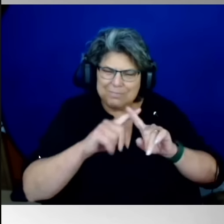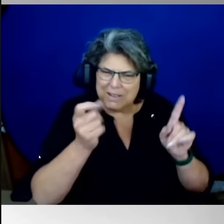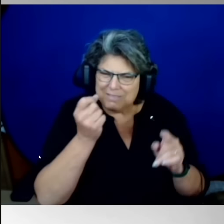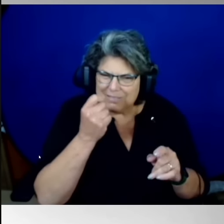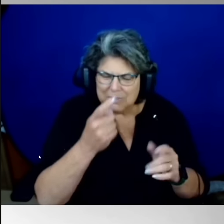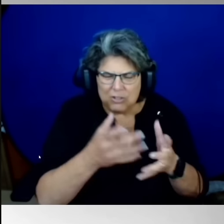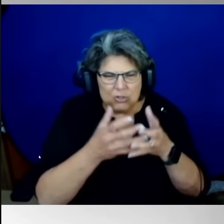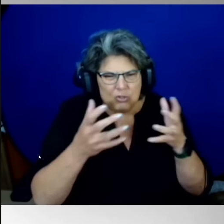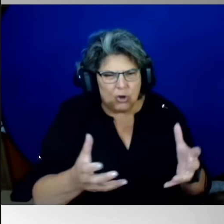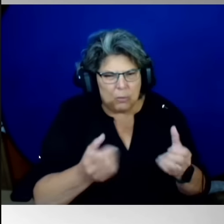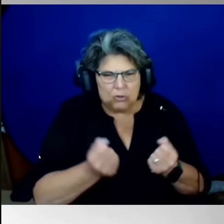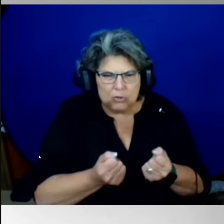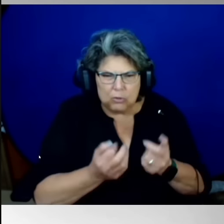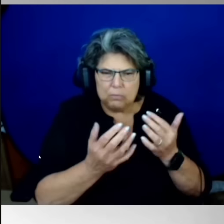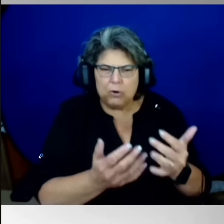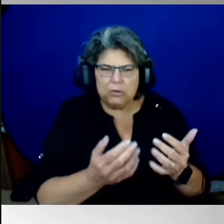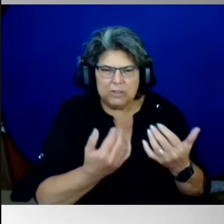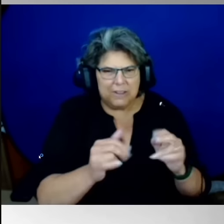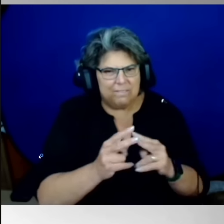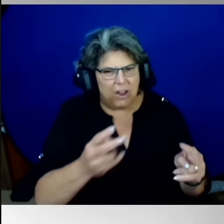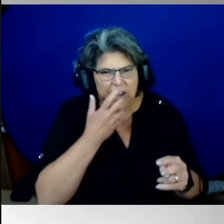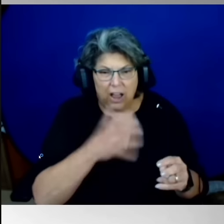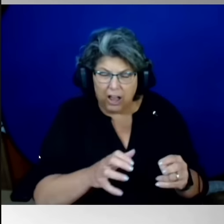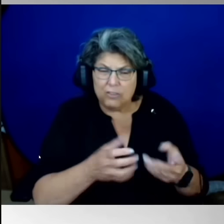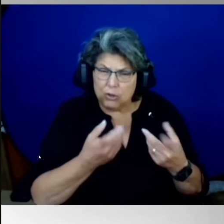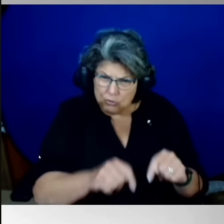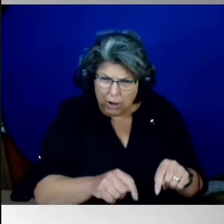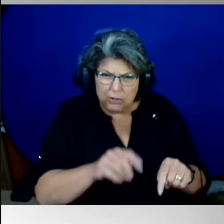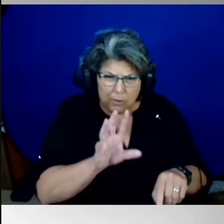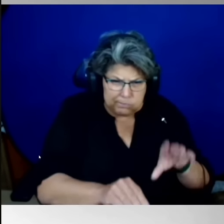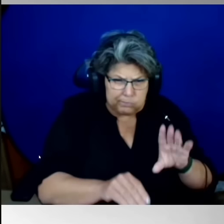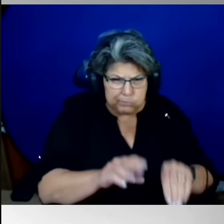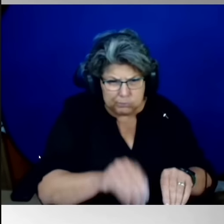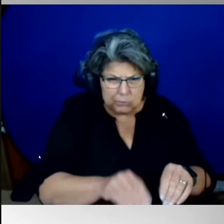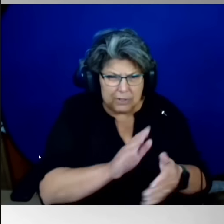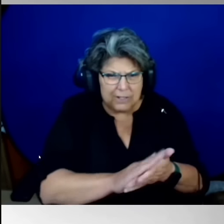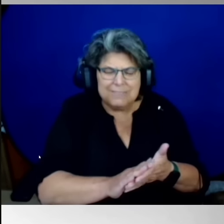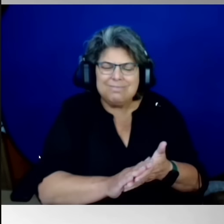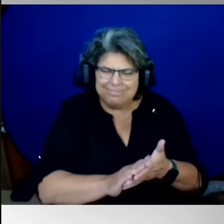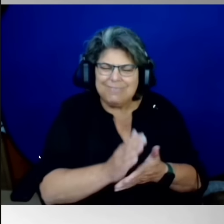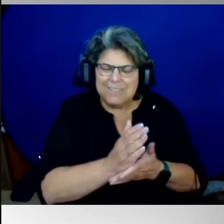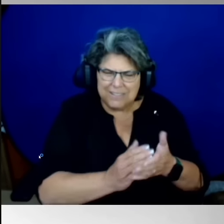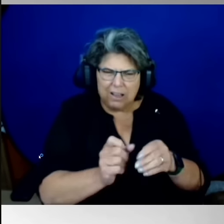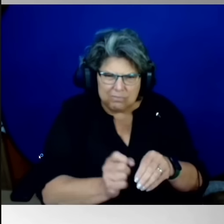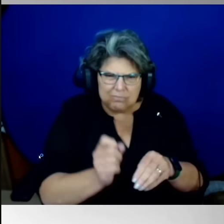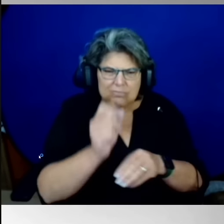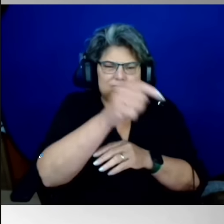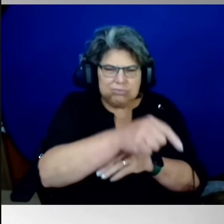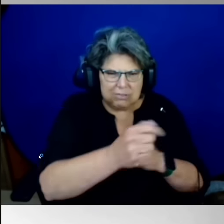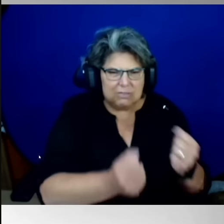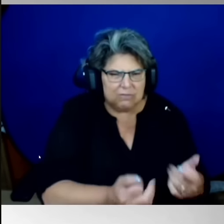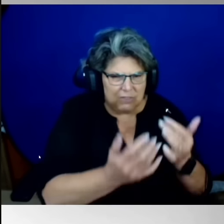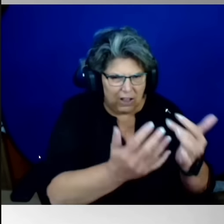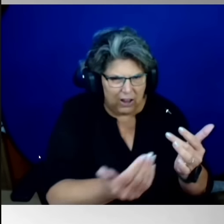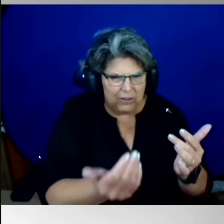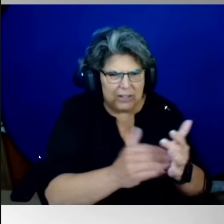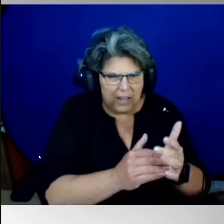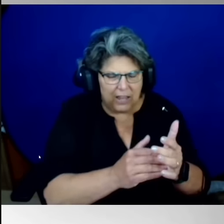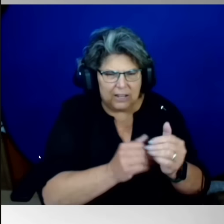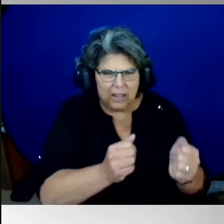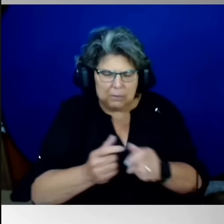loading in there, it is still very hot as they're mopping it up. Yesterday, we had some spots come out of that heated area. They were able to jump on those